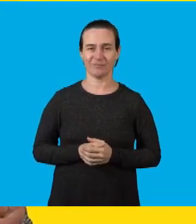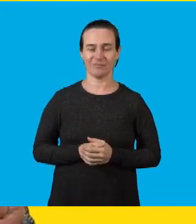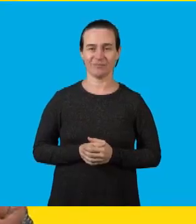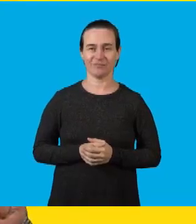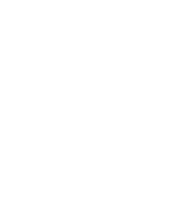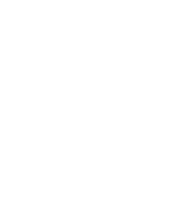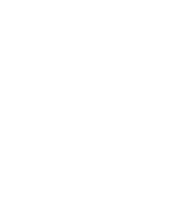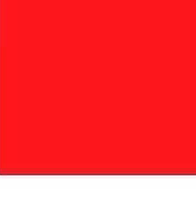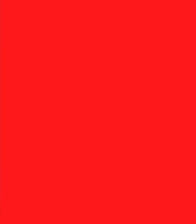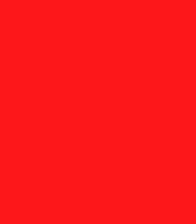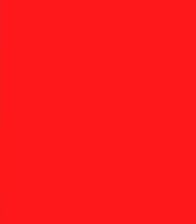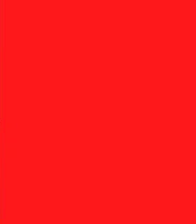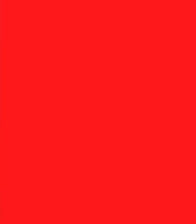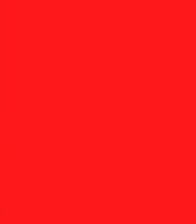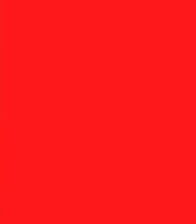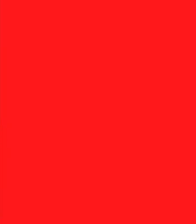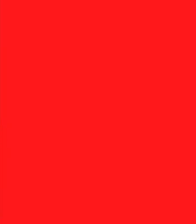skills.